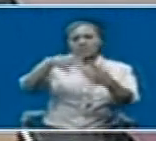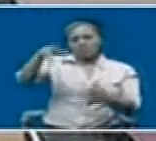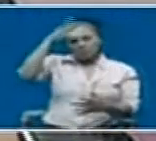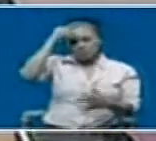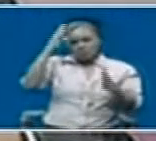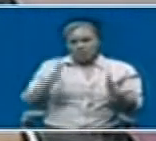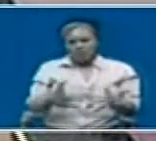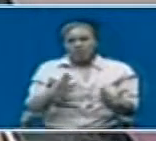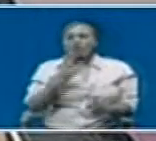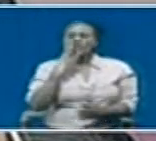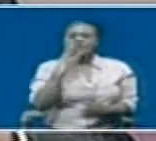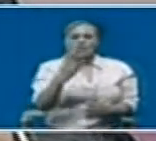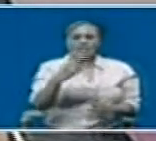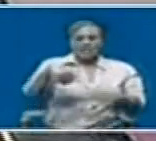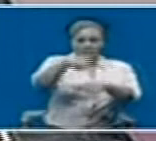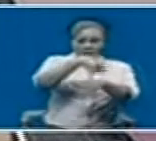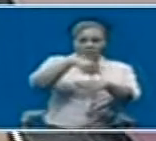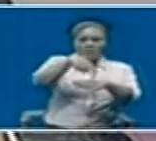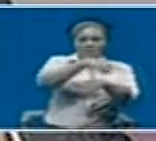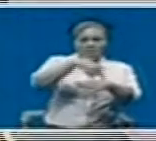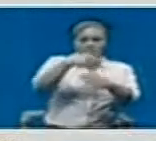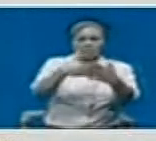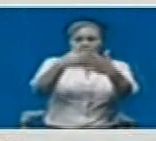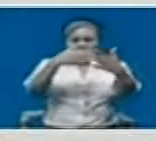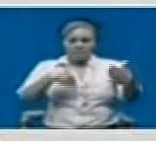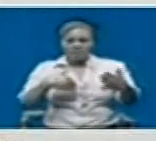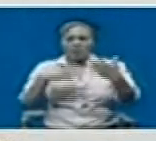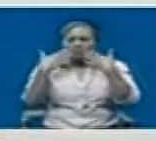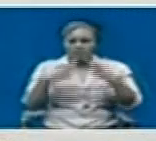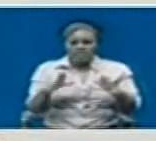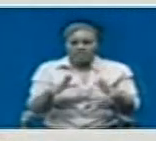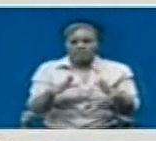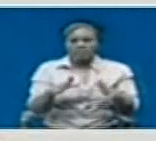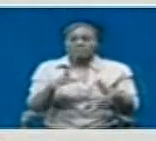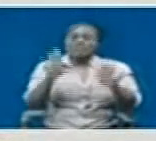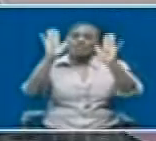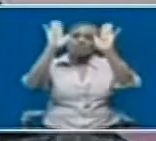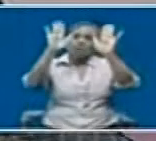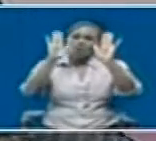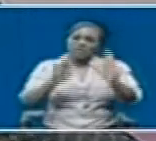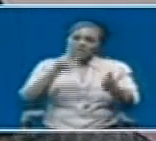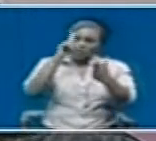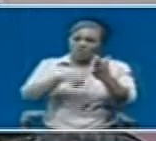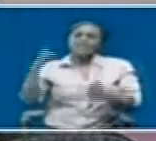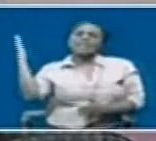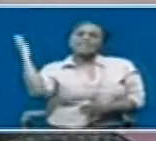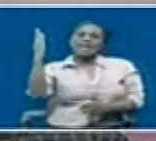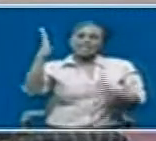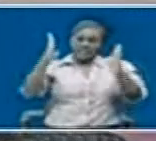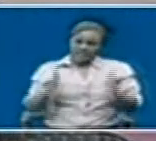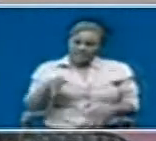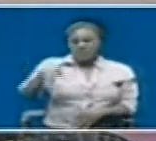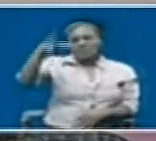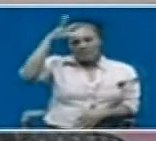doing 400 hours in industry before completing their course, it's fundamental that the lecturers themselves do learn a